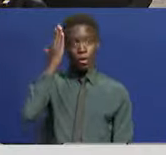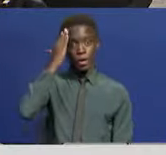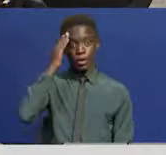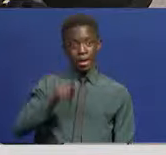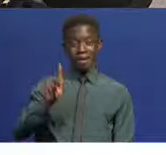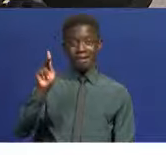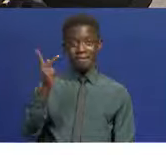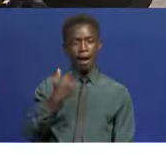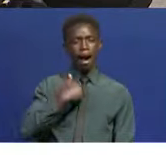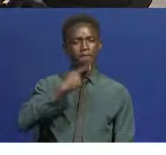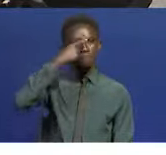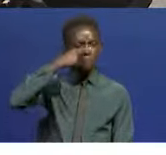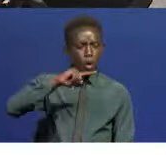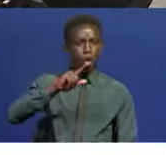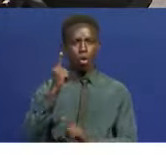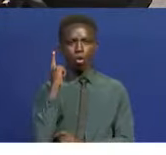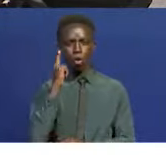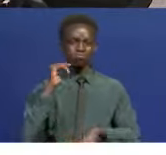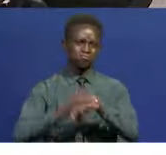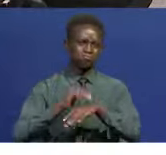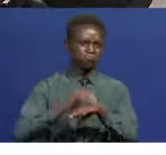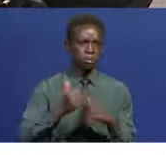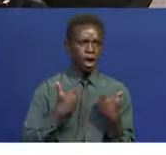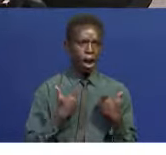and laws, but when it comes to the implementation phase,